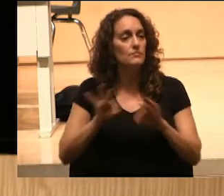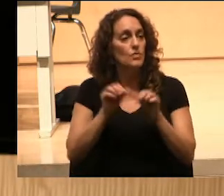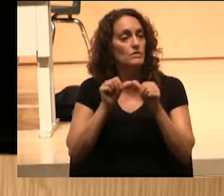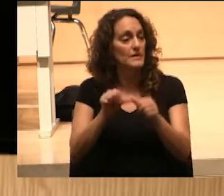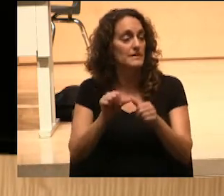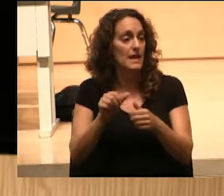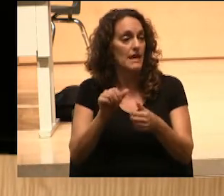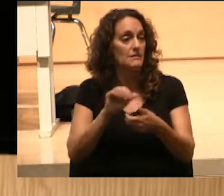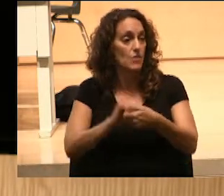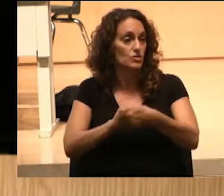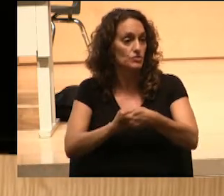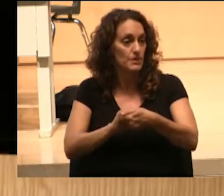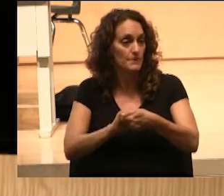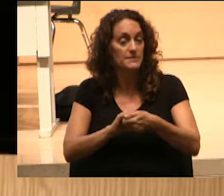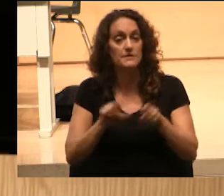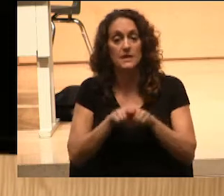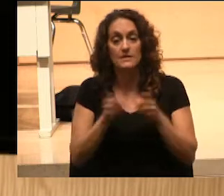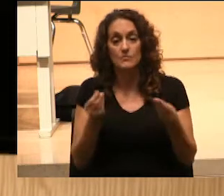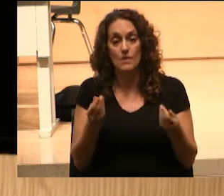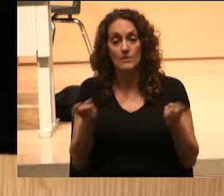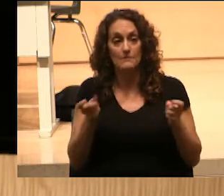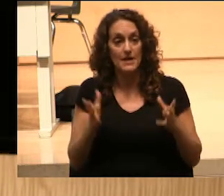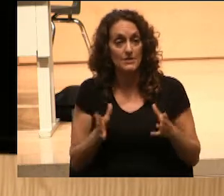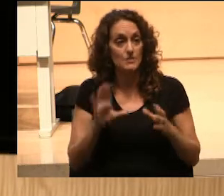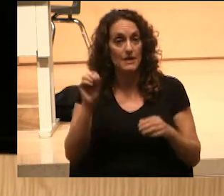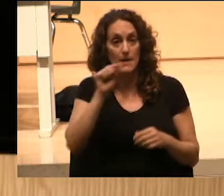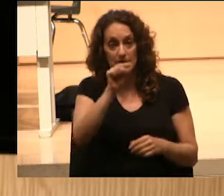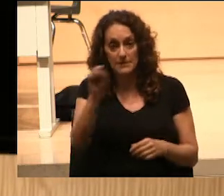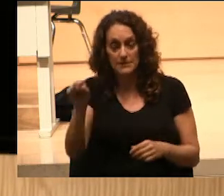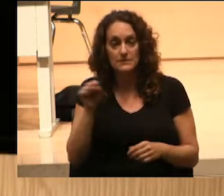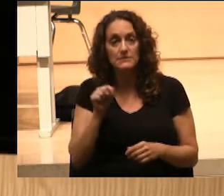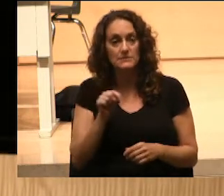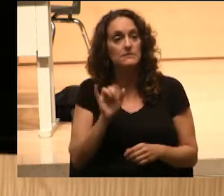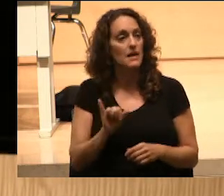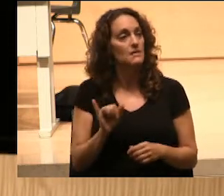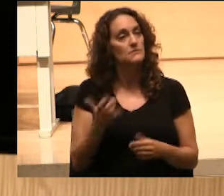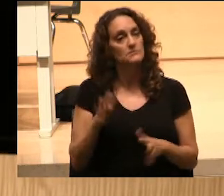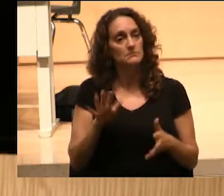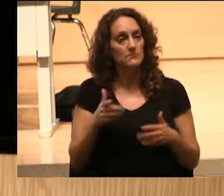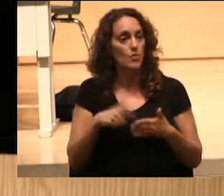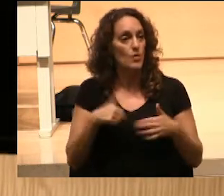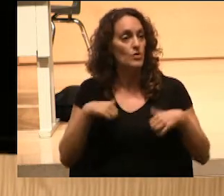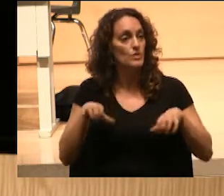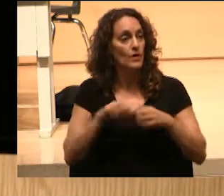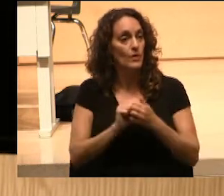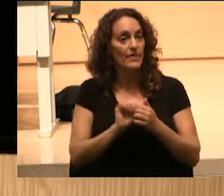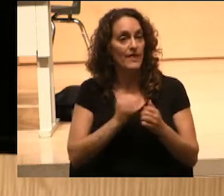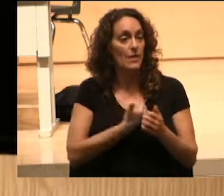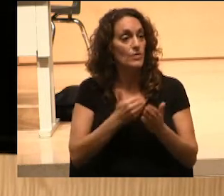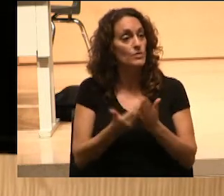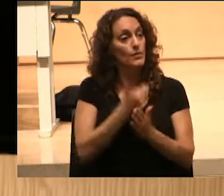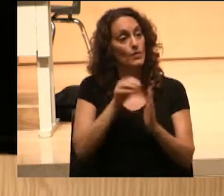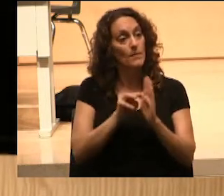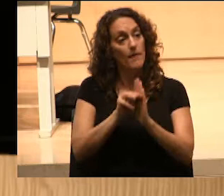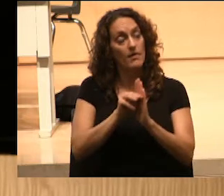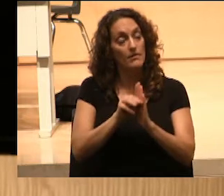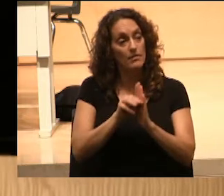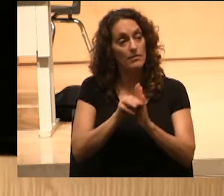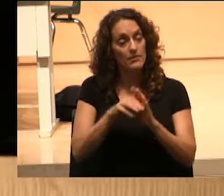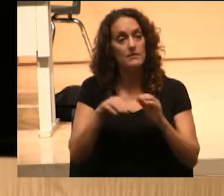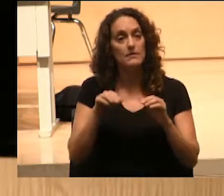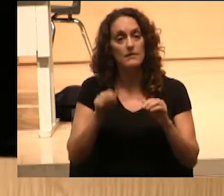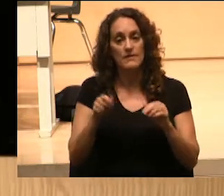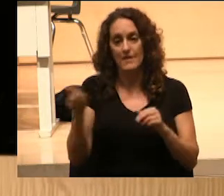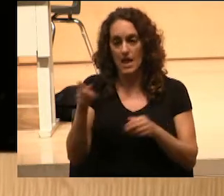with, property management companies, which is kind of what we're doing in our newer models. They can handle the leases and the